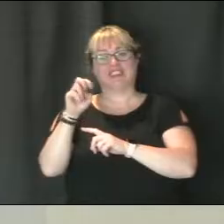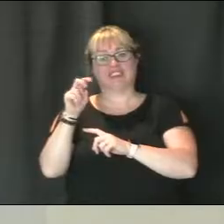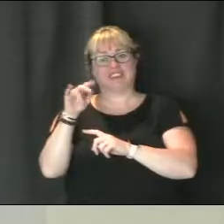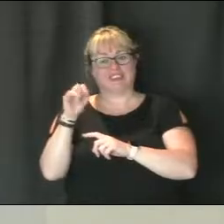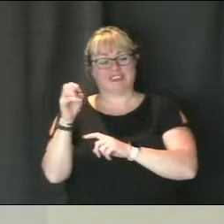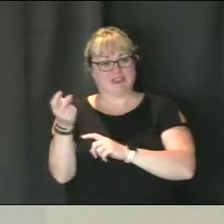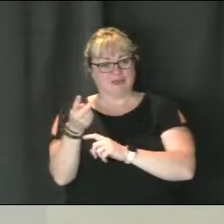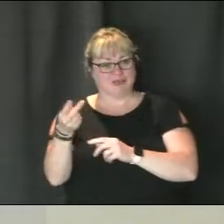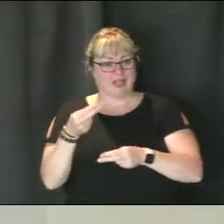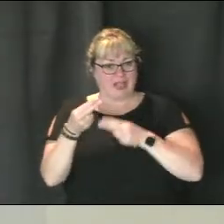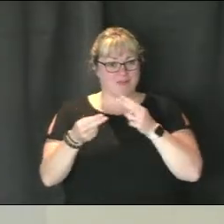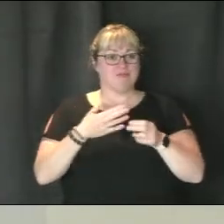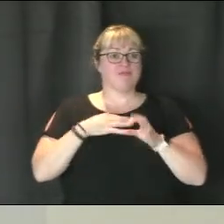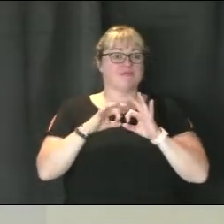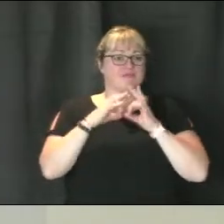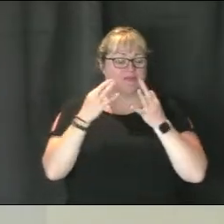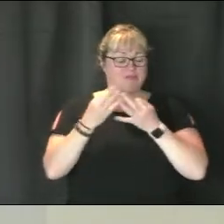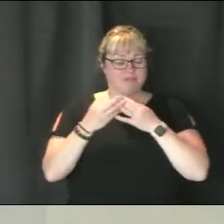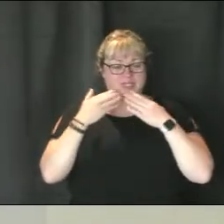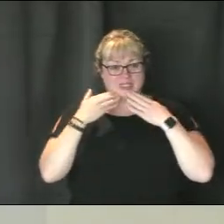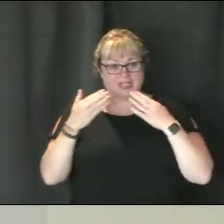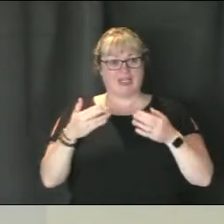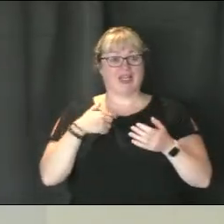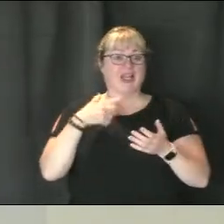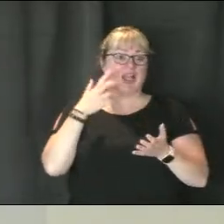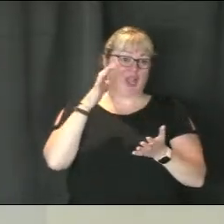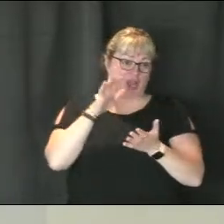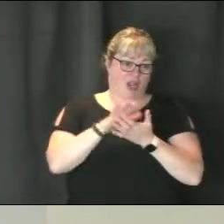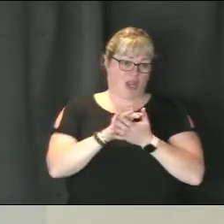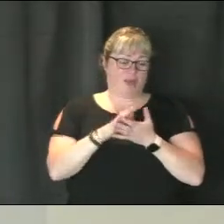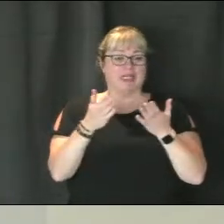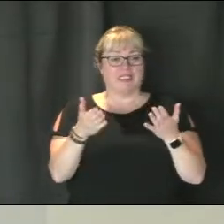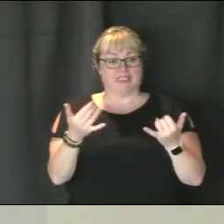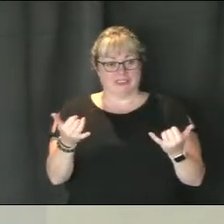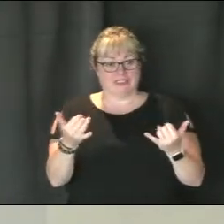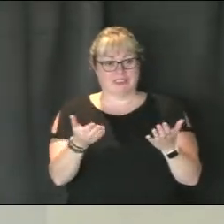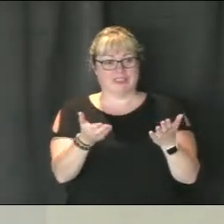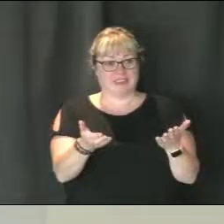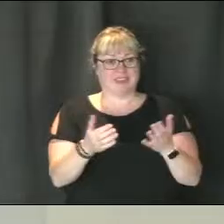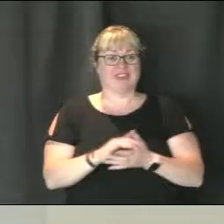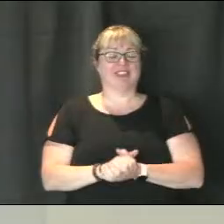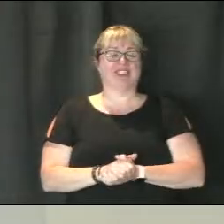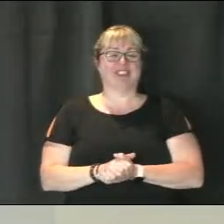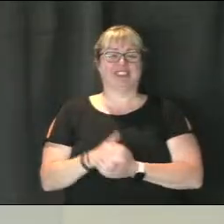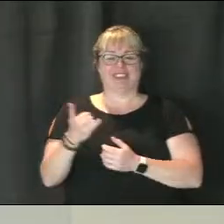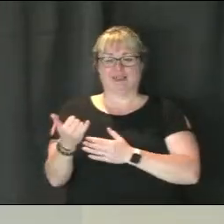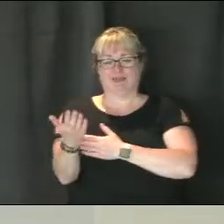my family, my husband Austin's with me here this morning,